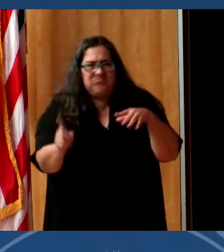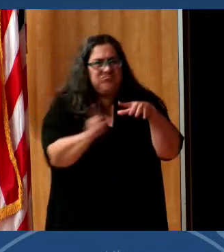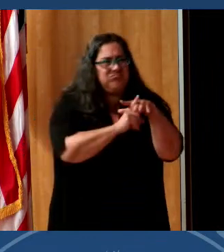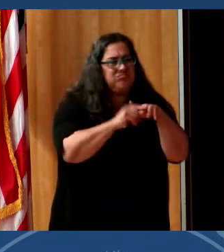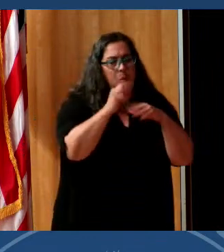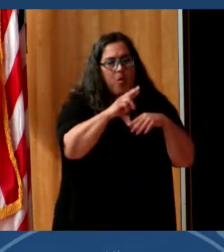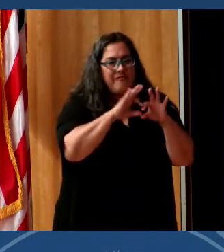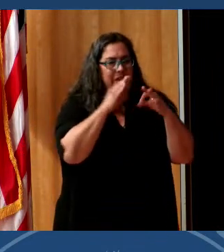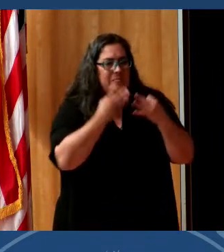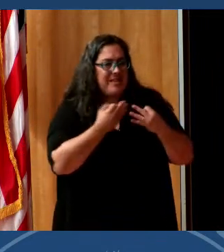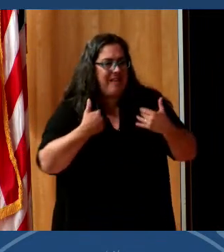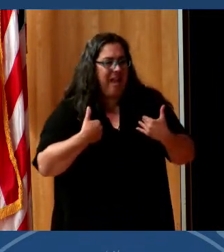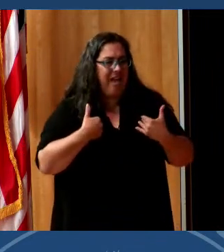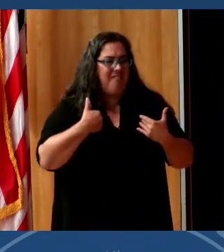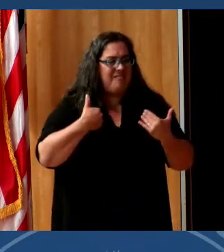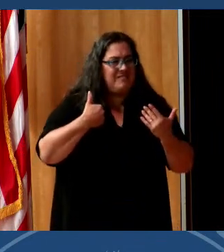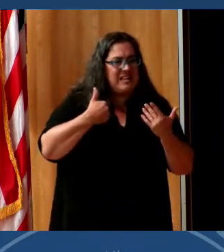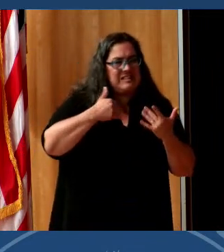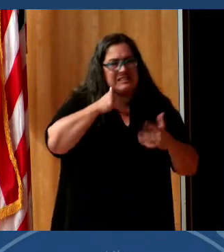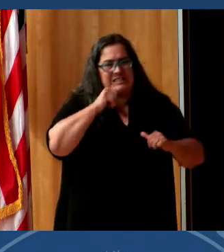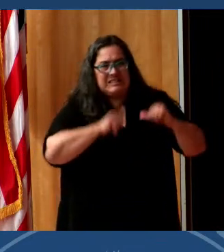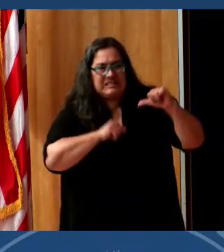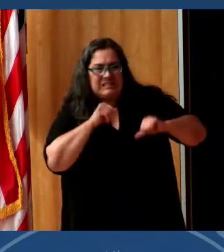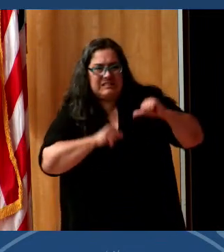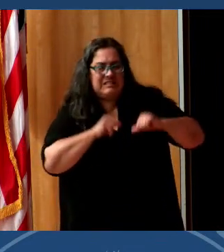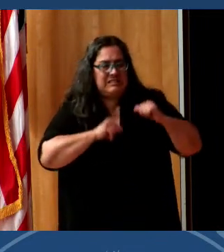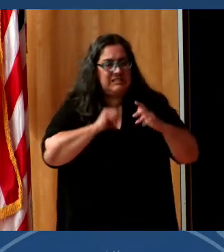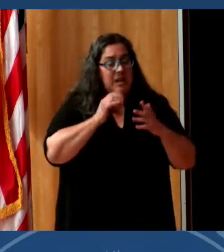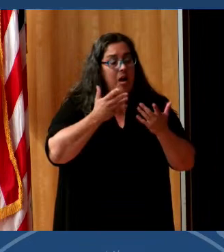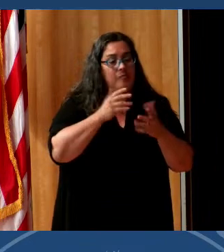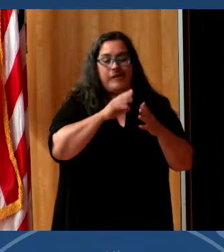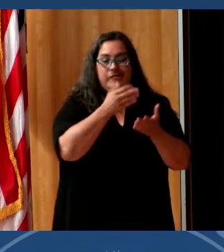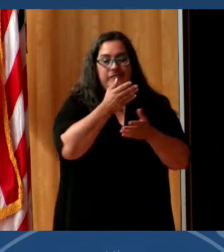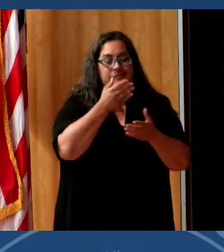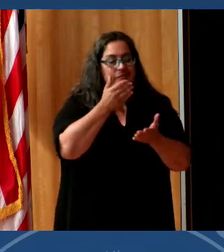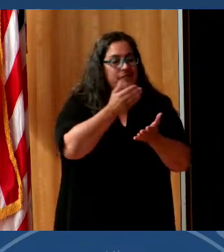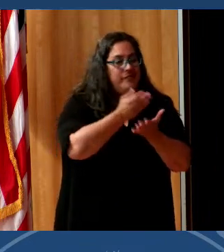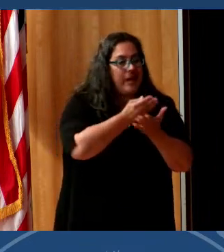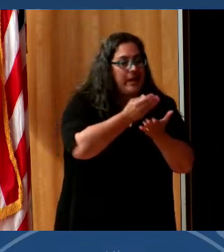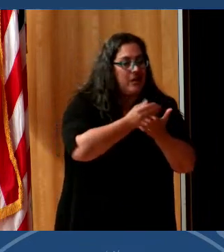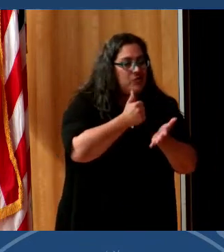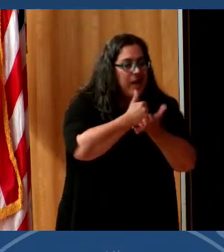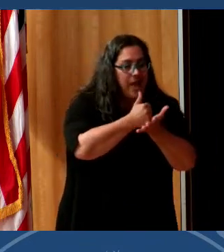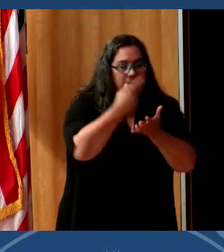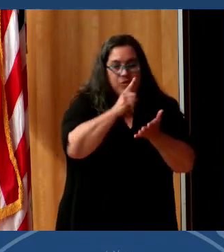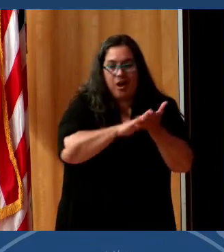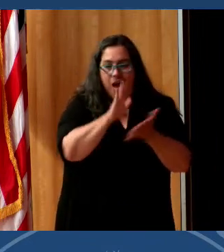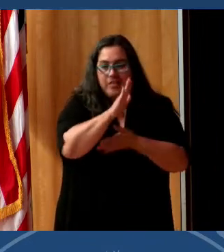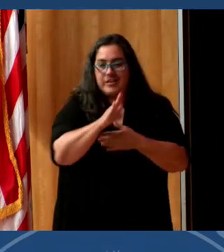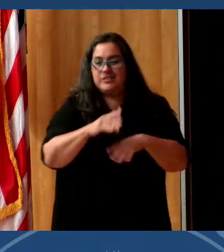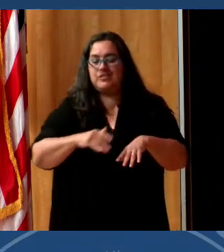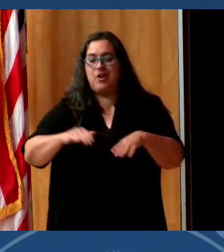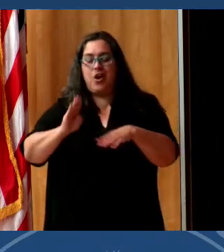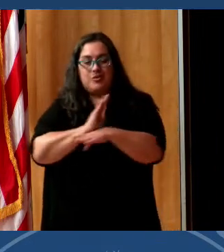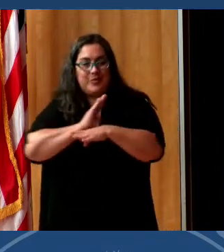aid, workforce development, entrepreneurship, or apprenticeships, where do you